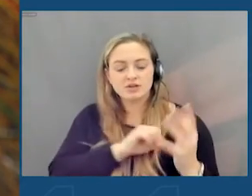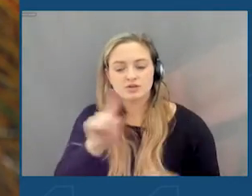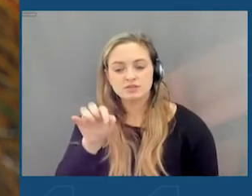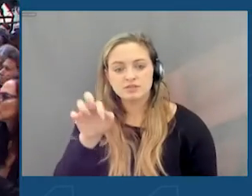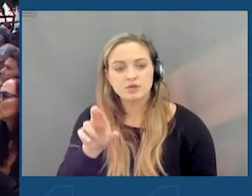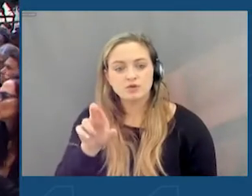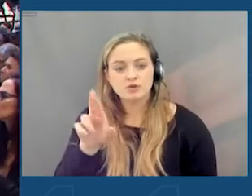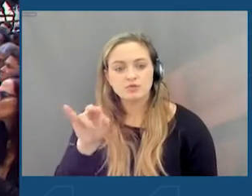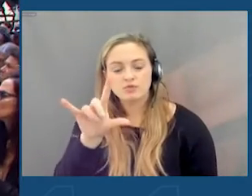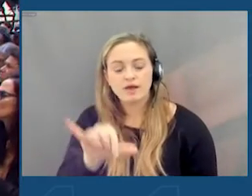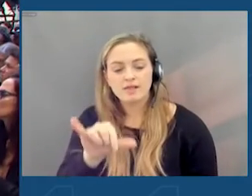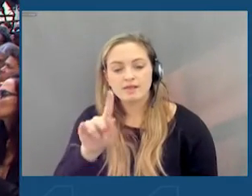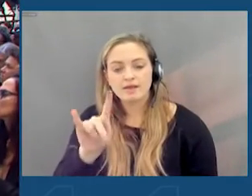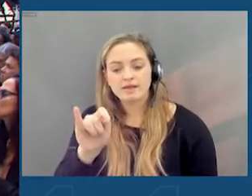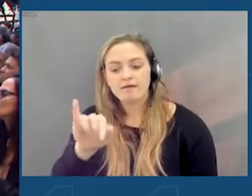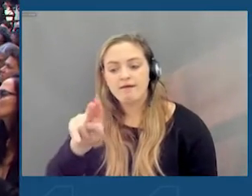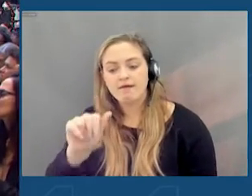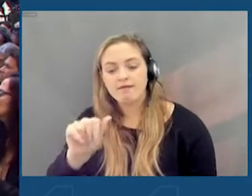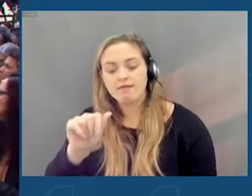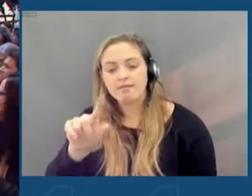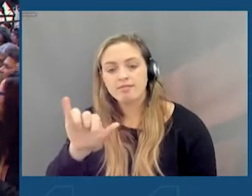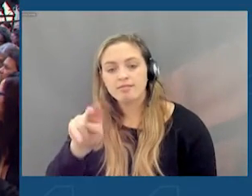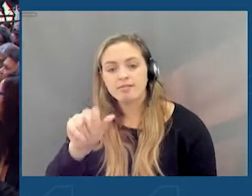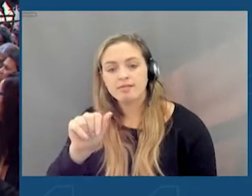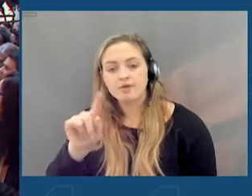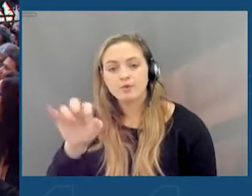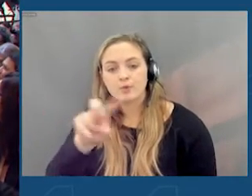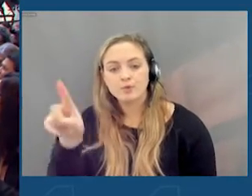and Catalina Cruz. Stand up.